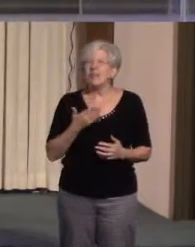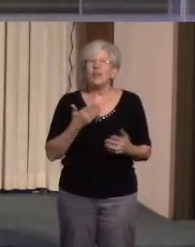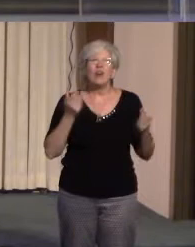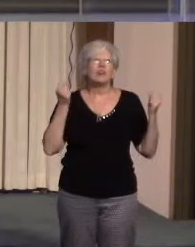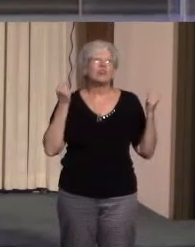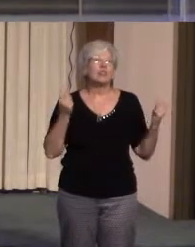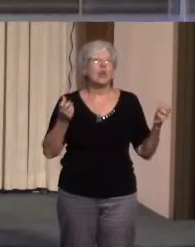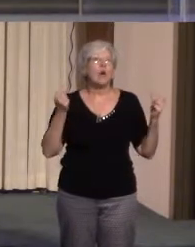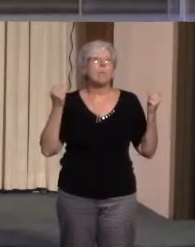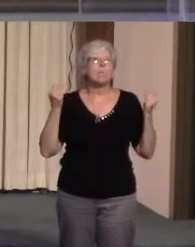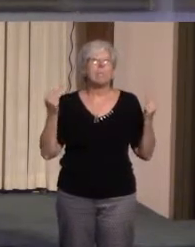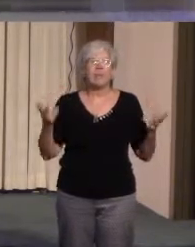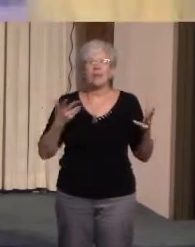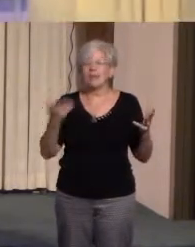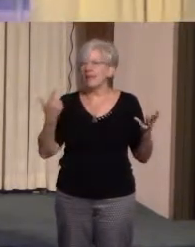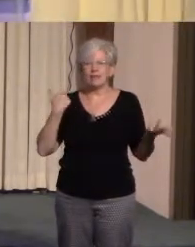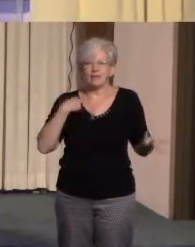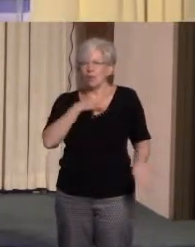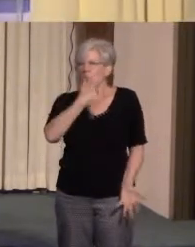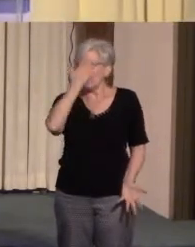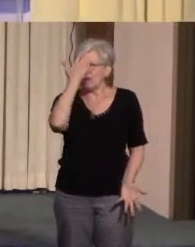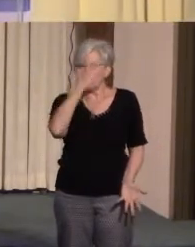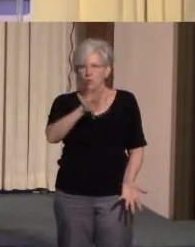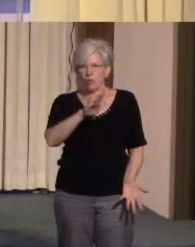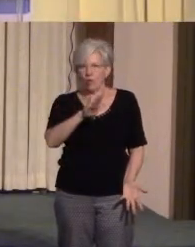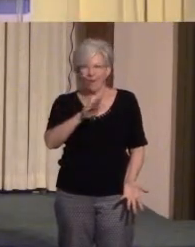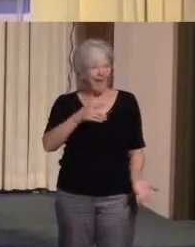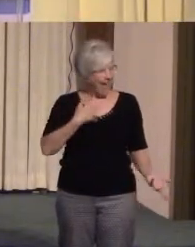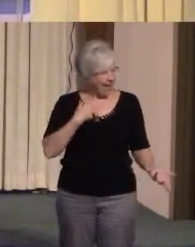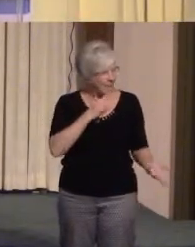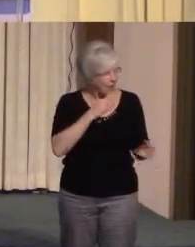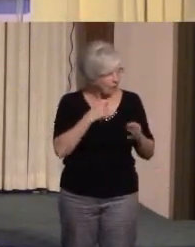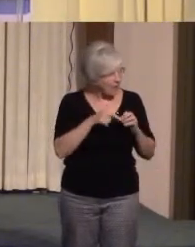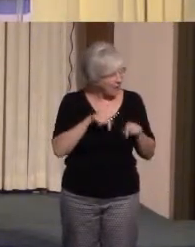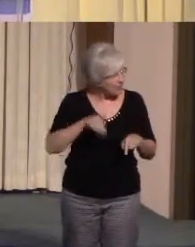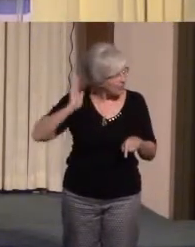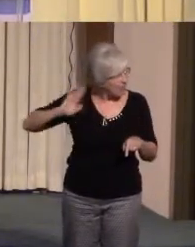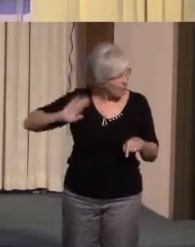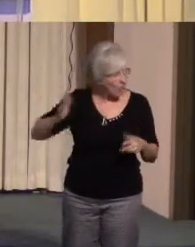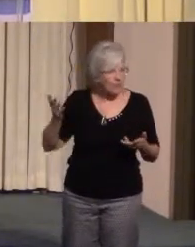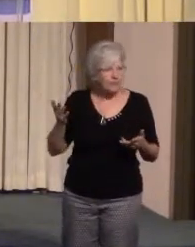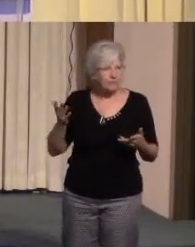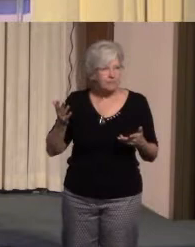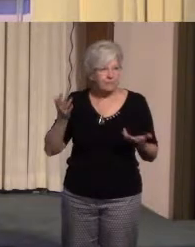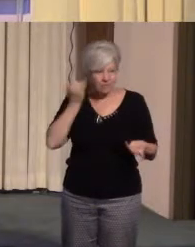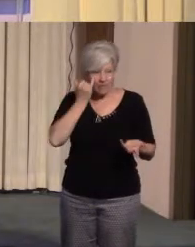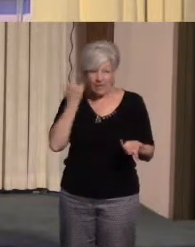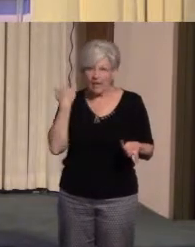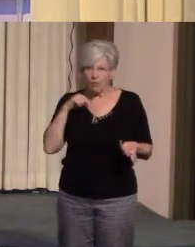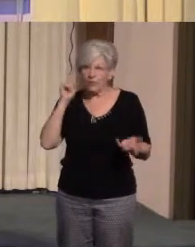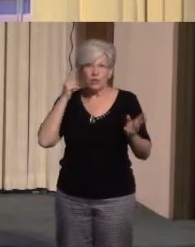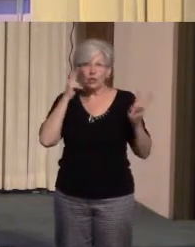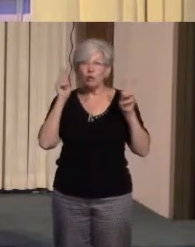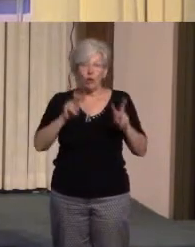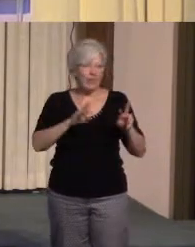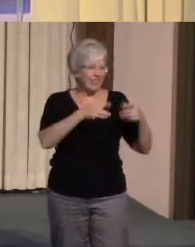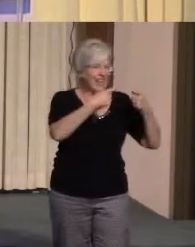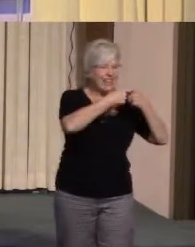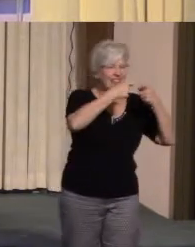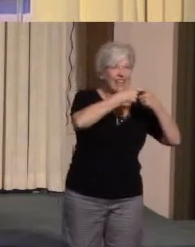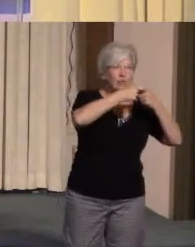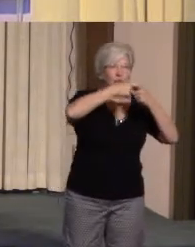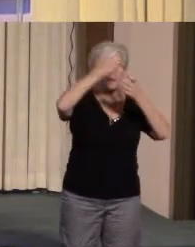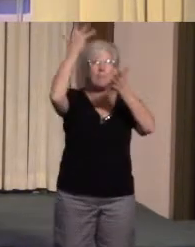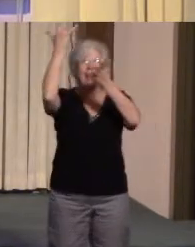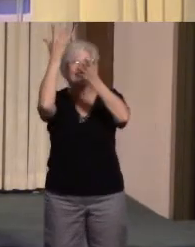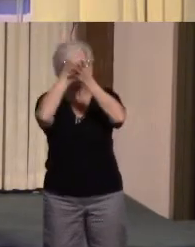There are so many things that we don't know. And I've talked about this before, where, when we look at just the electromagnetic spectrum